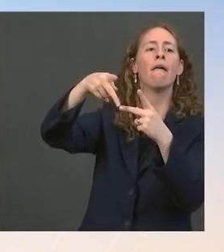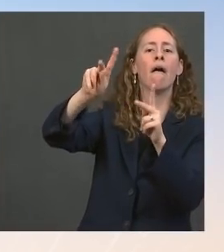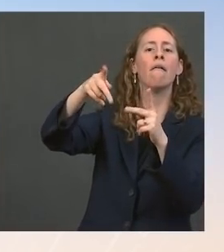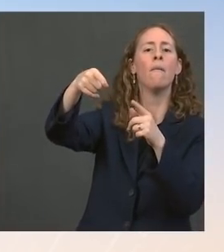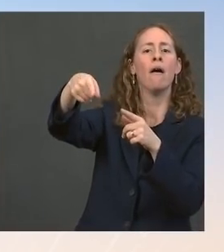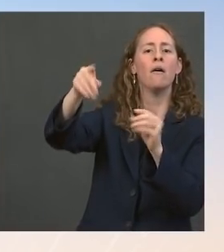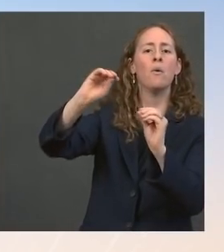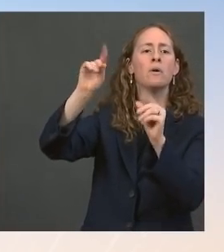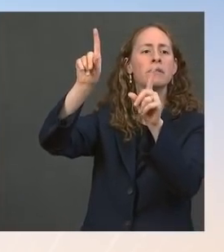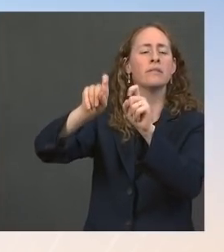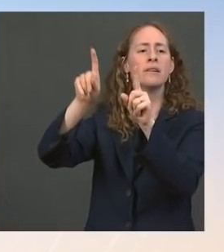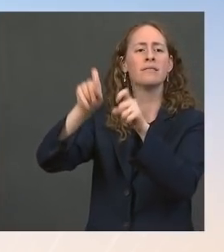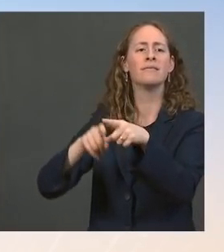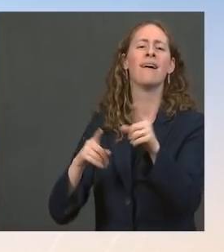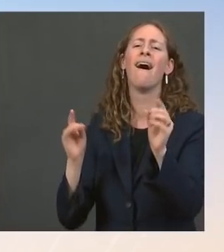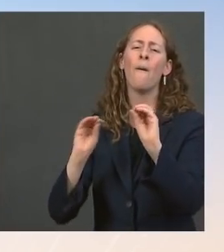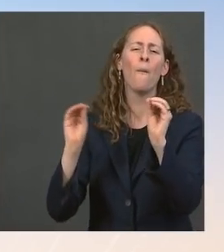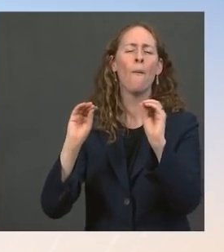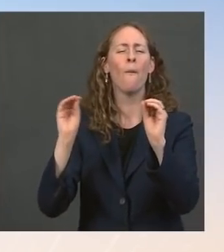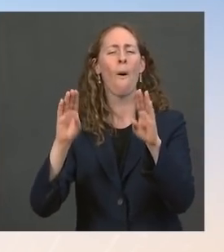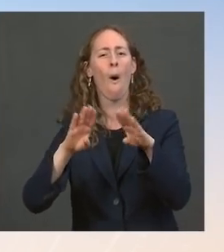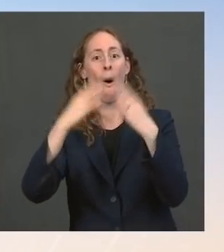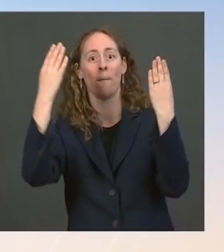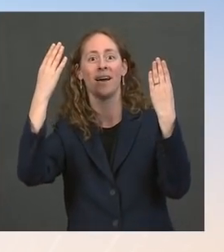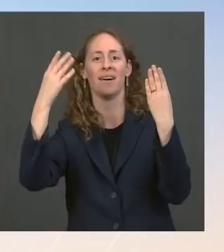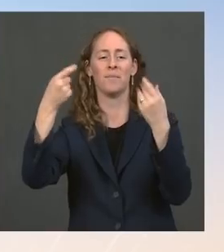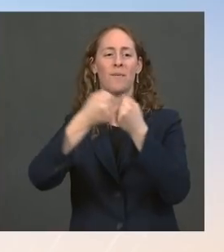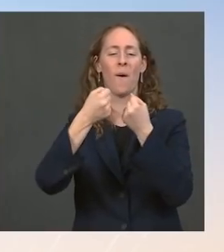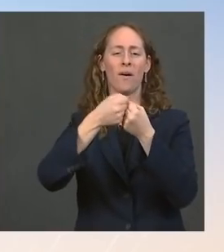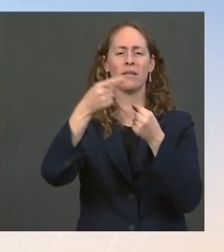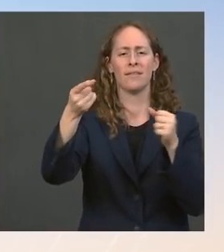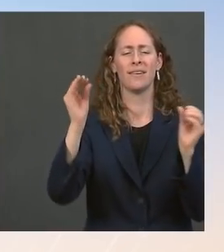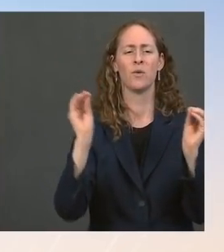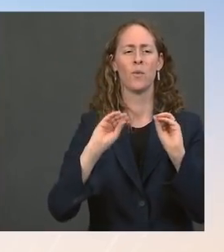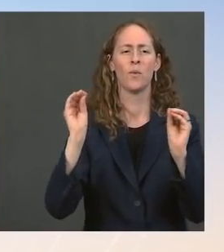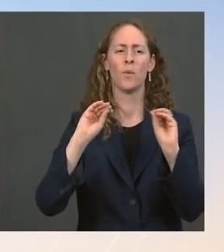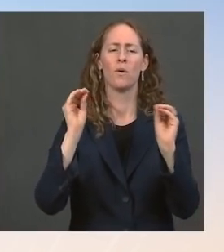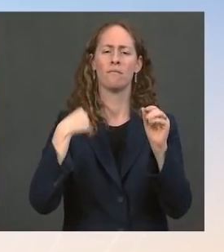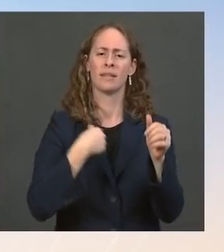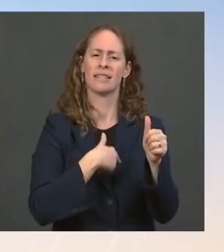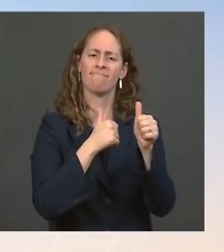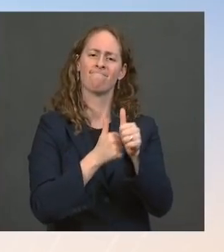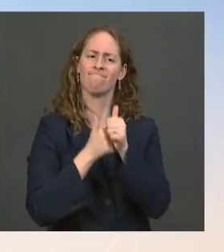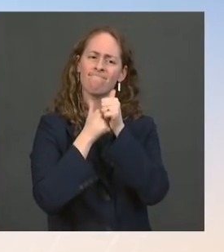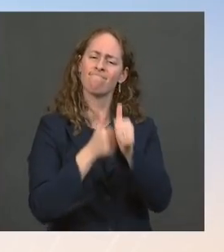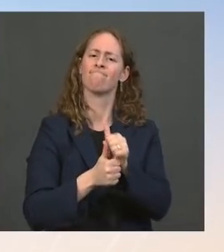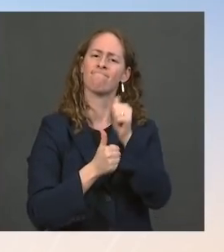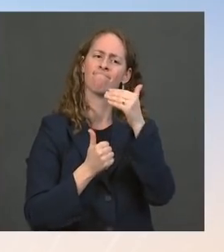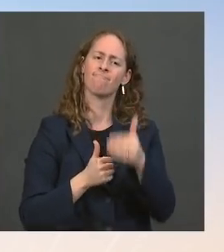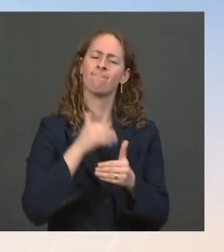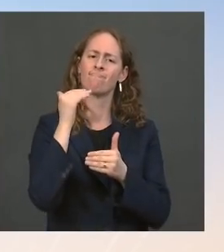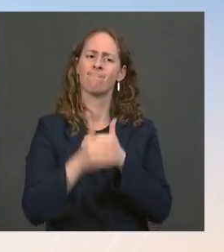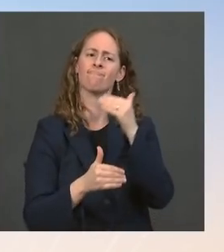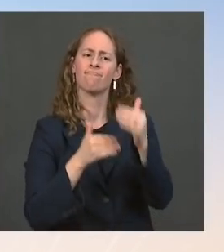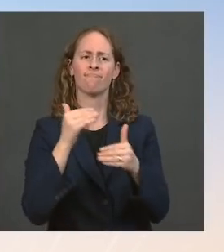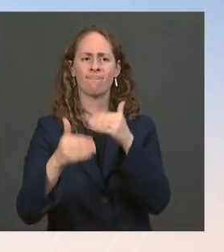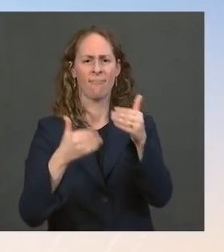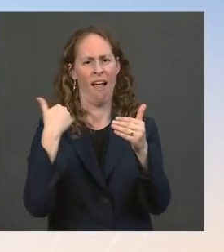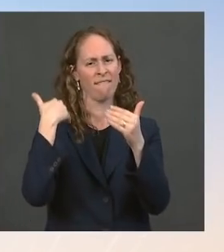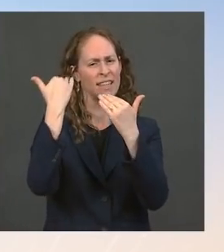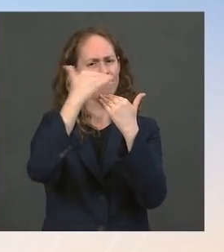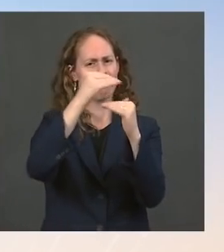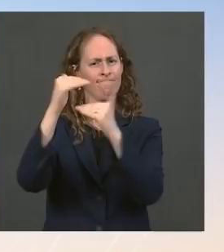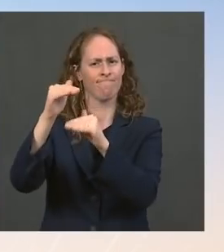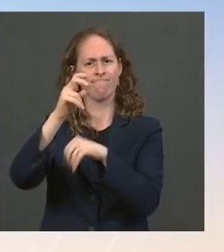border. We are continuing to employ our immigration proceedings and process and restrictions at the border, and that